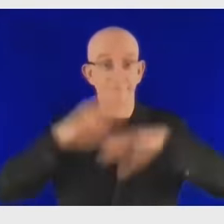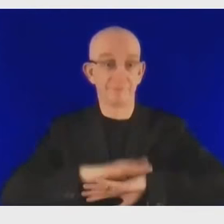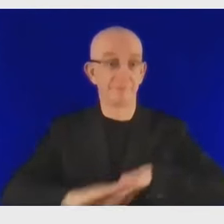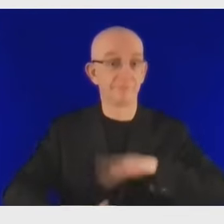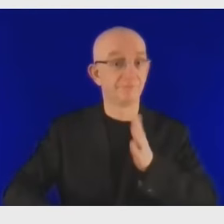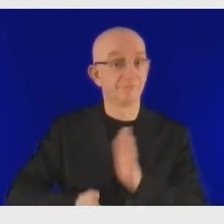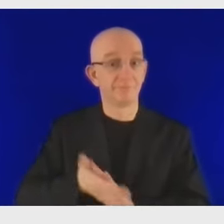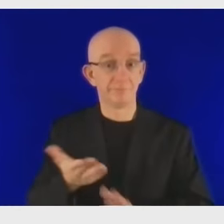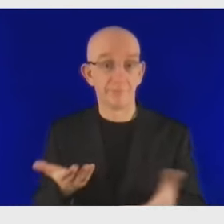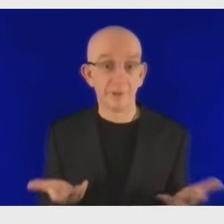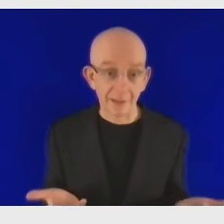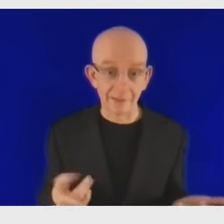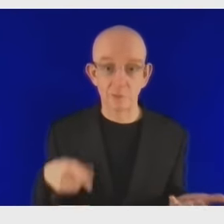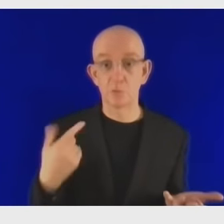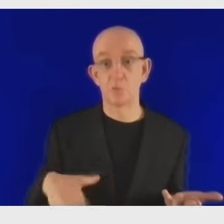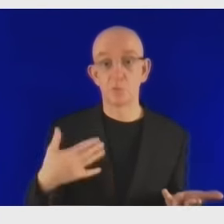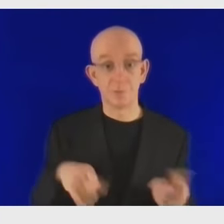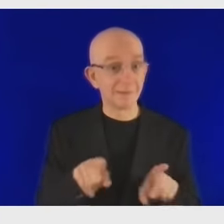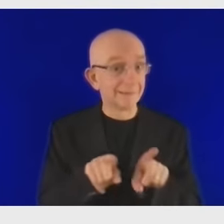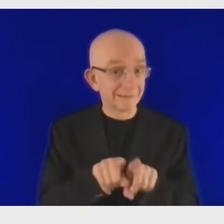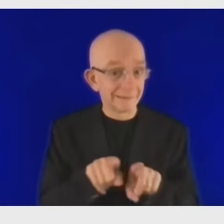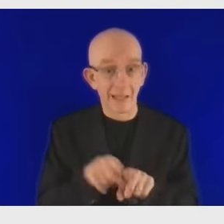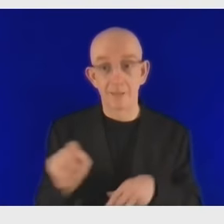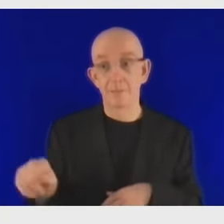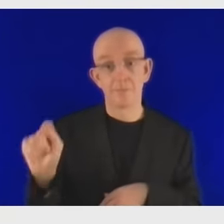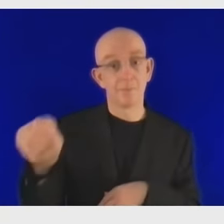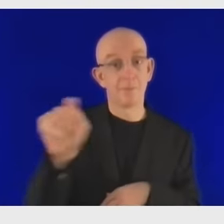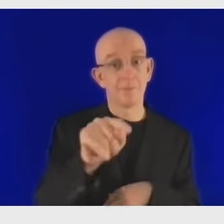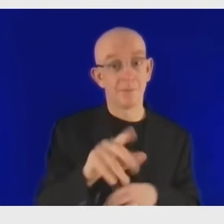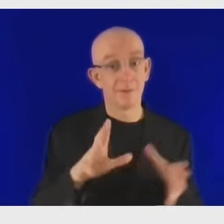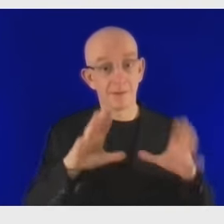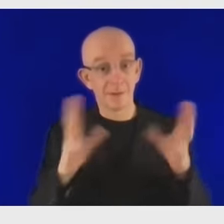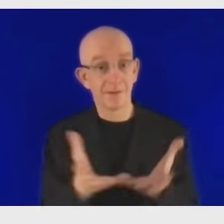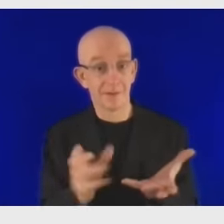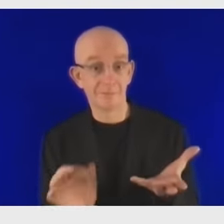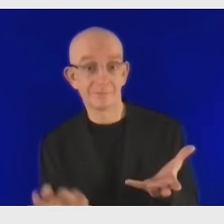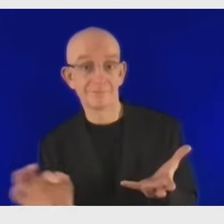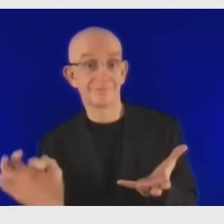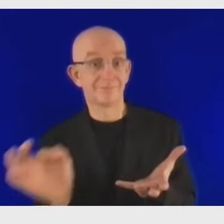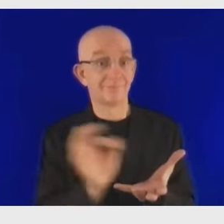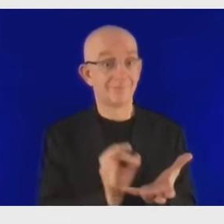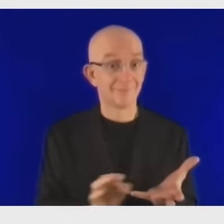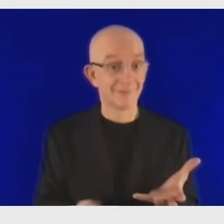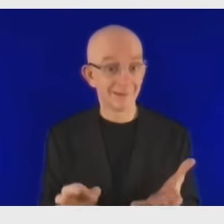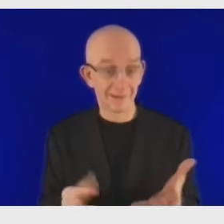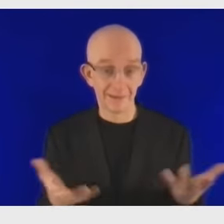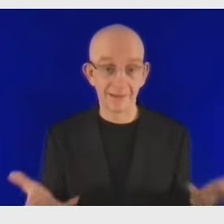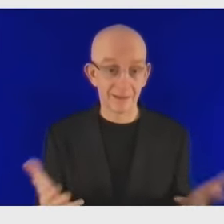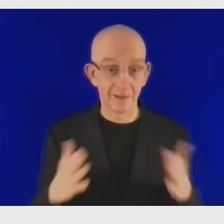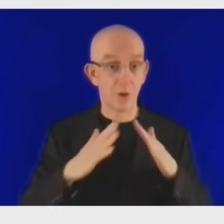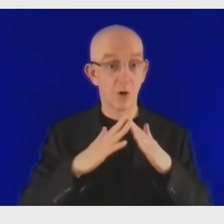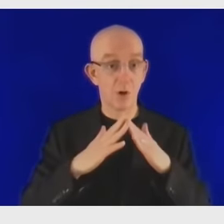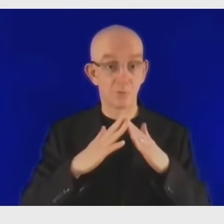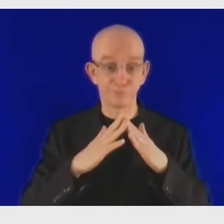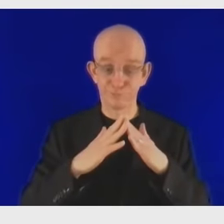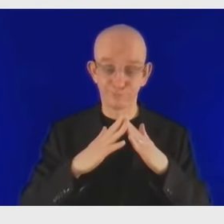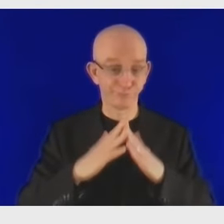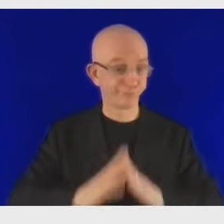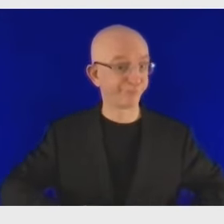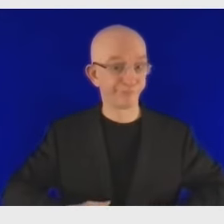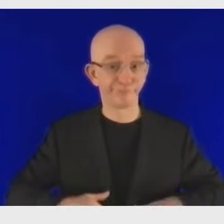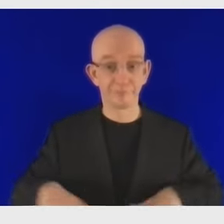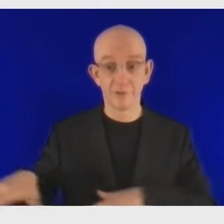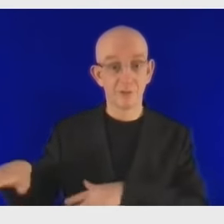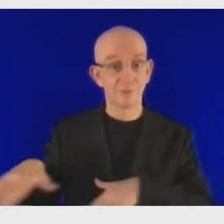In some, their ecosystems, watersheds, food and oxygen sources destroyed, even in the name of carbon